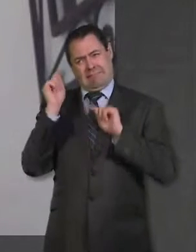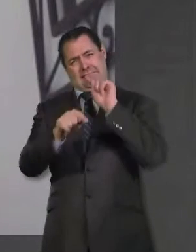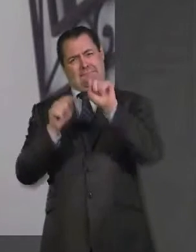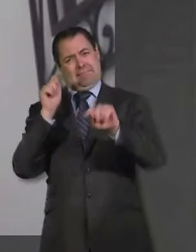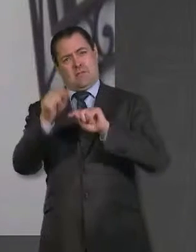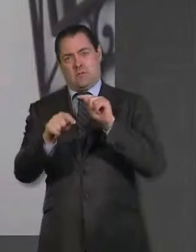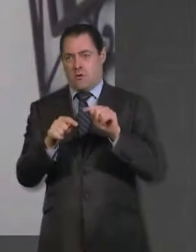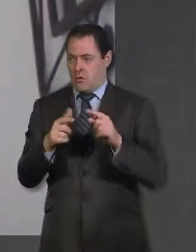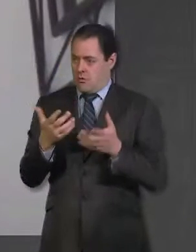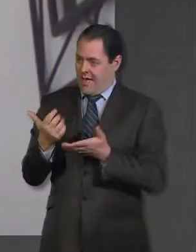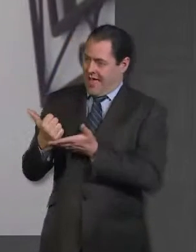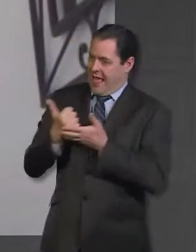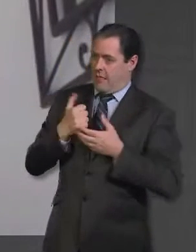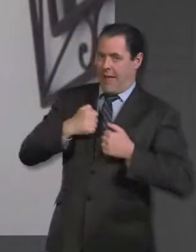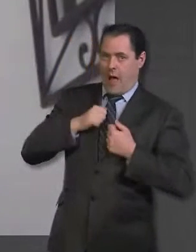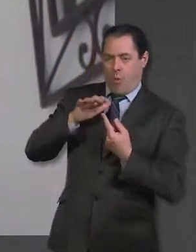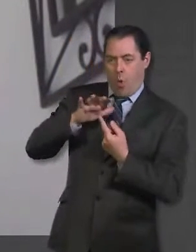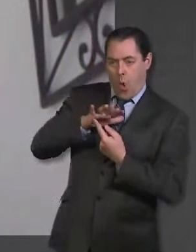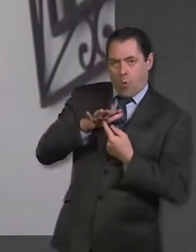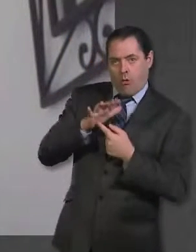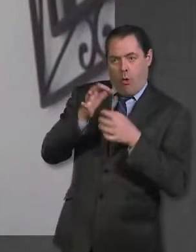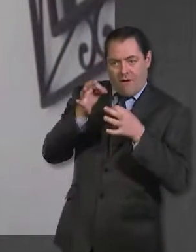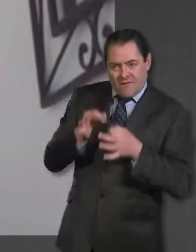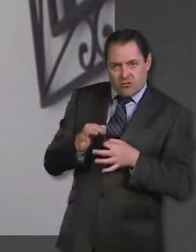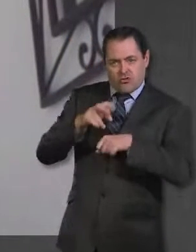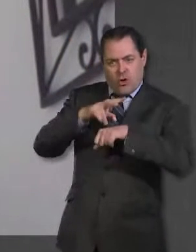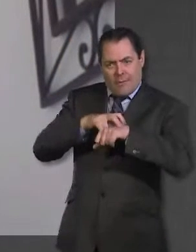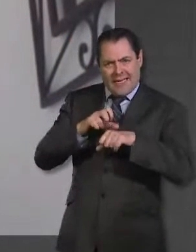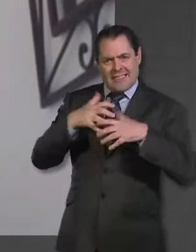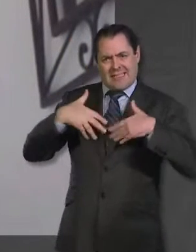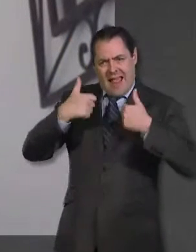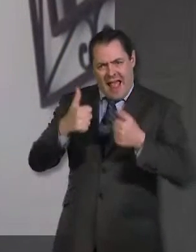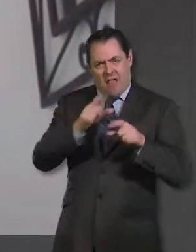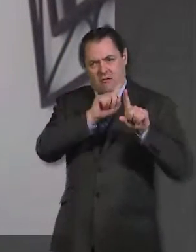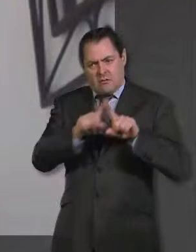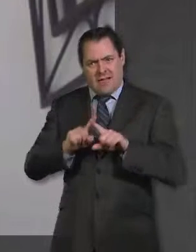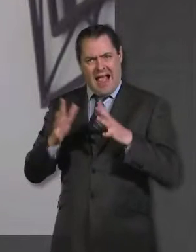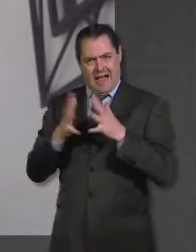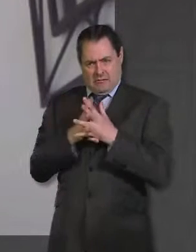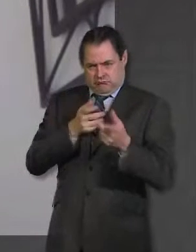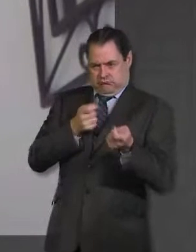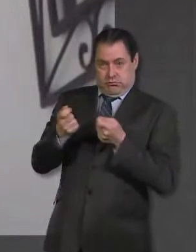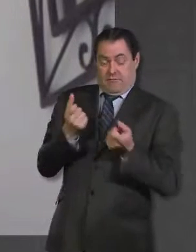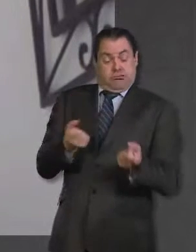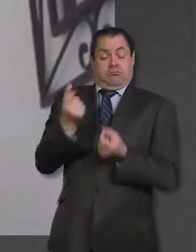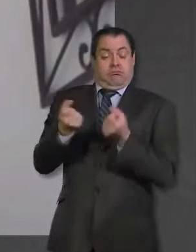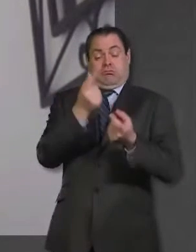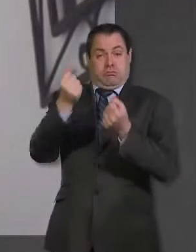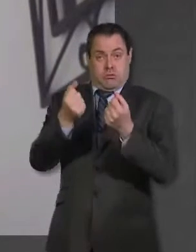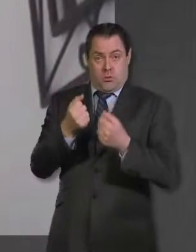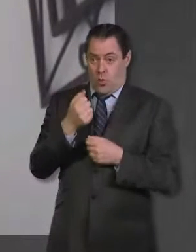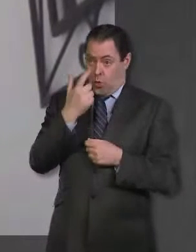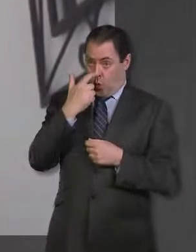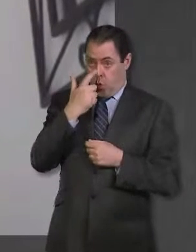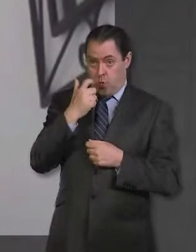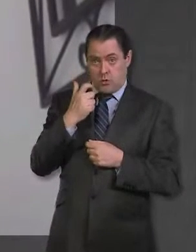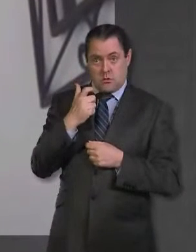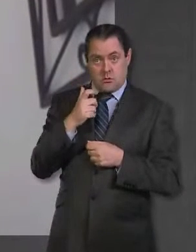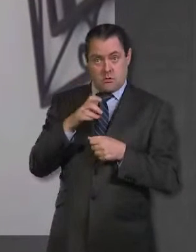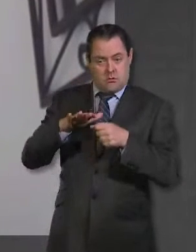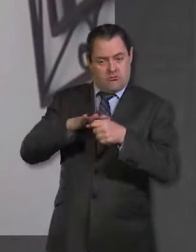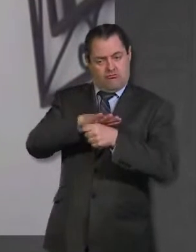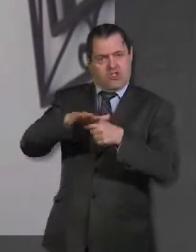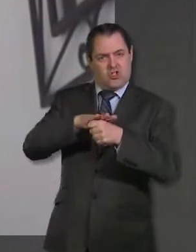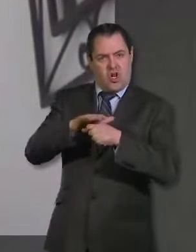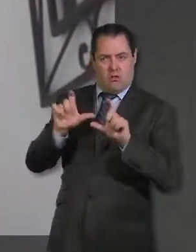to manage any future flare-ups? And might those tools include the option of a temporary, localized or regional lockdown? And secondly, you've